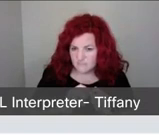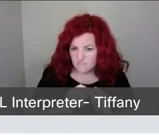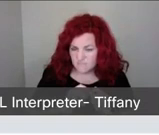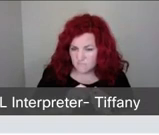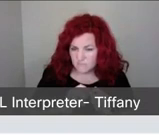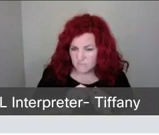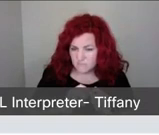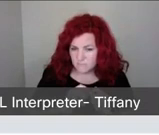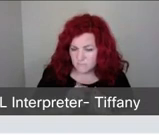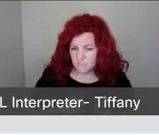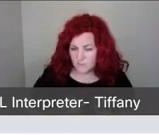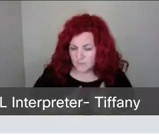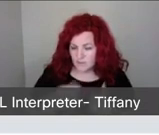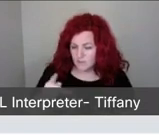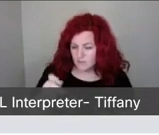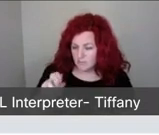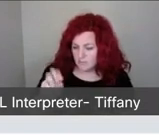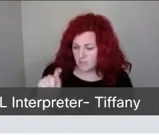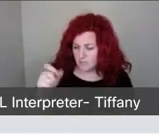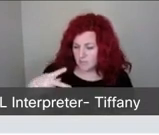I've lived in Pinetop Lakeside since